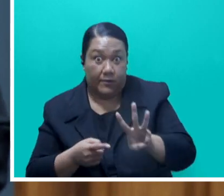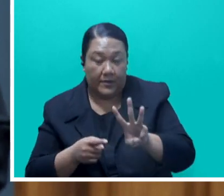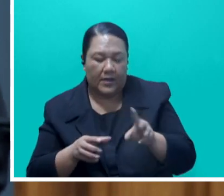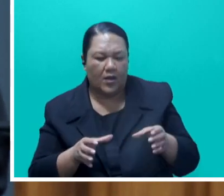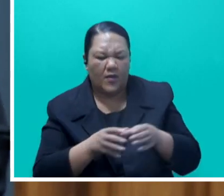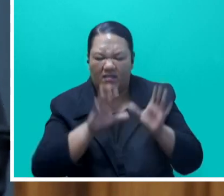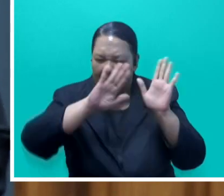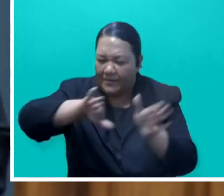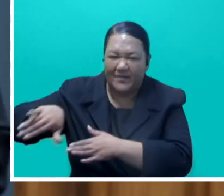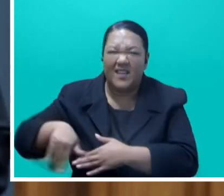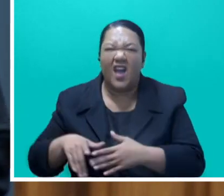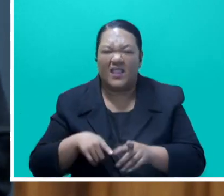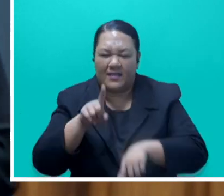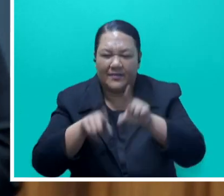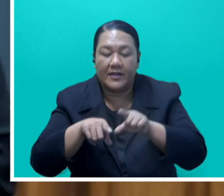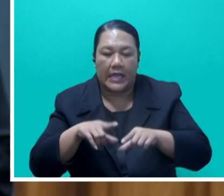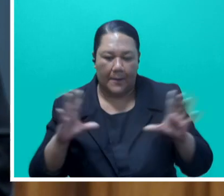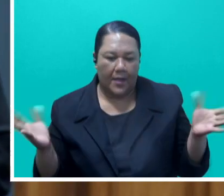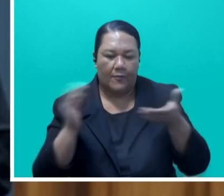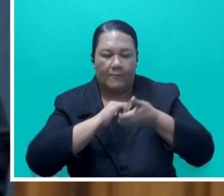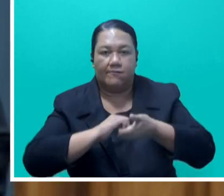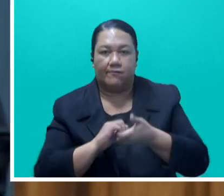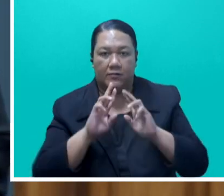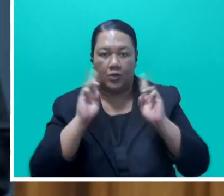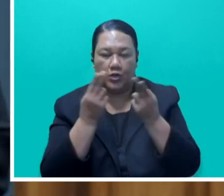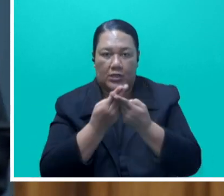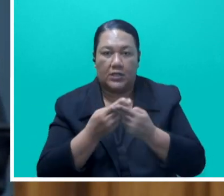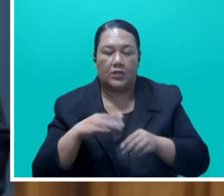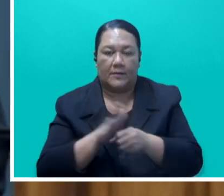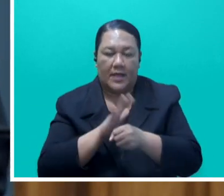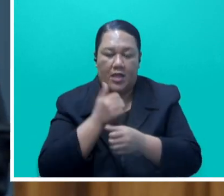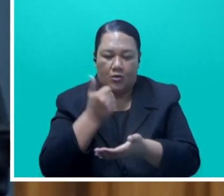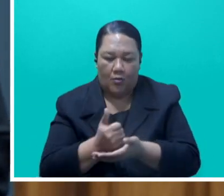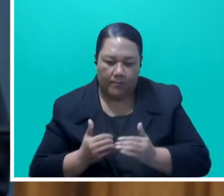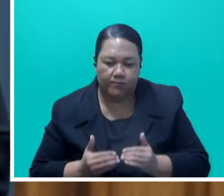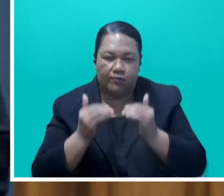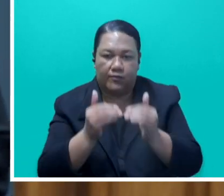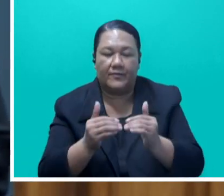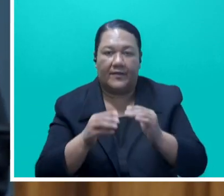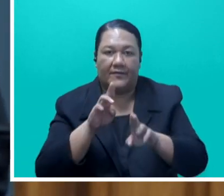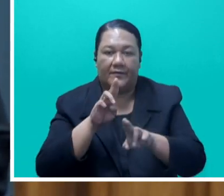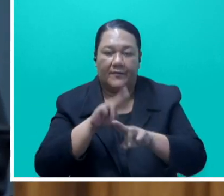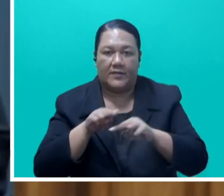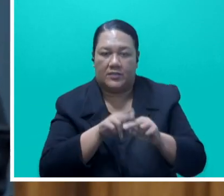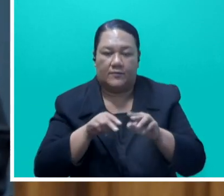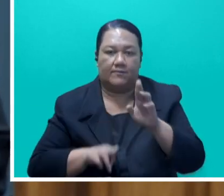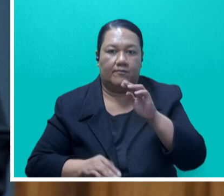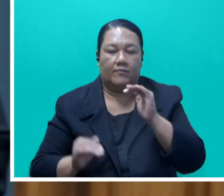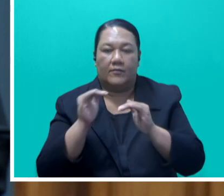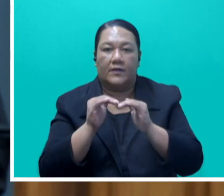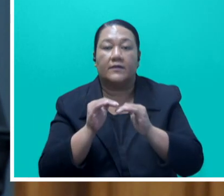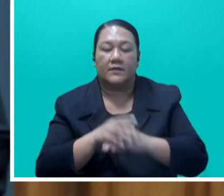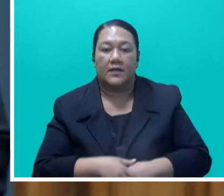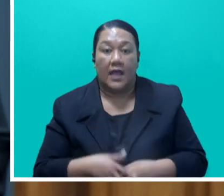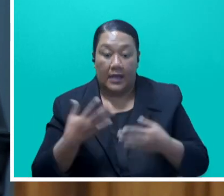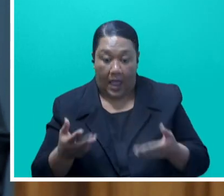for where there is unity, God will command His blessings. I support His Excellency's call for Fiji to be united now more than